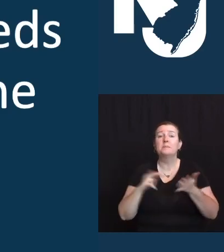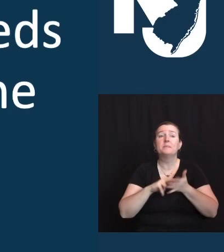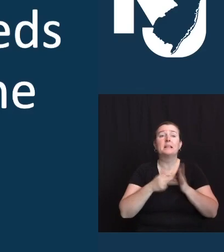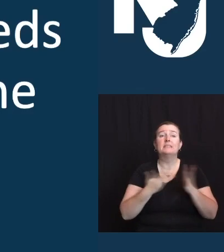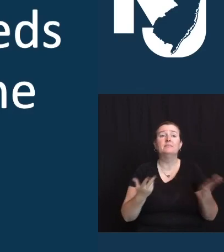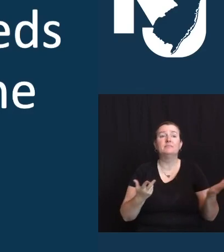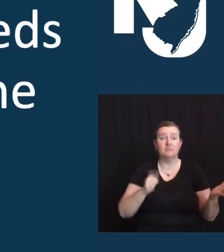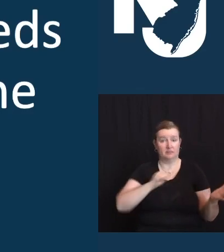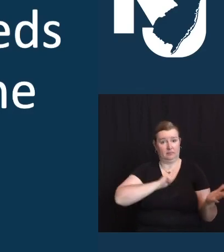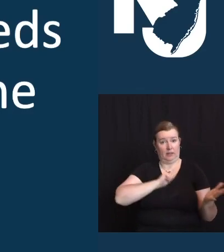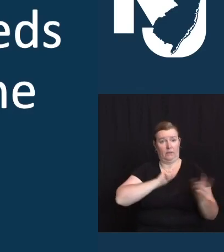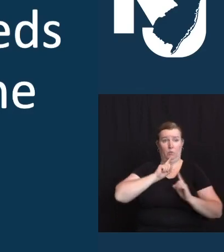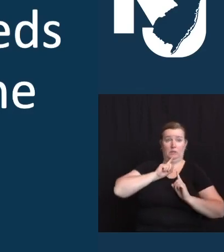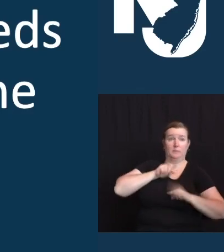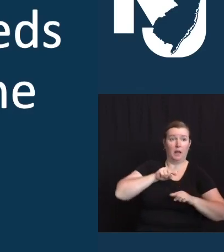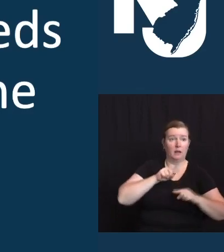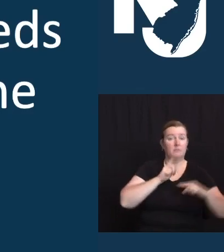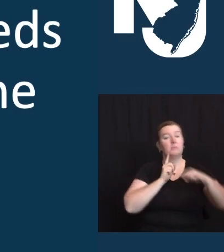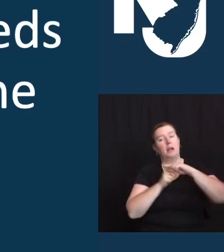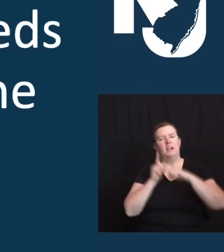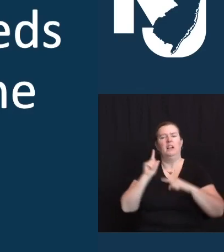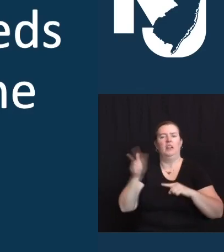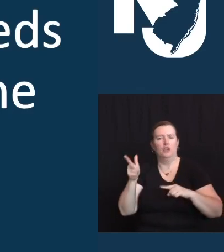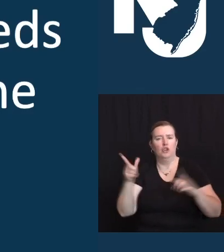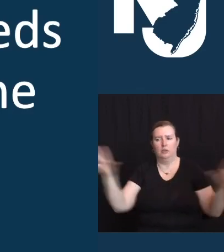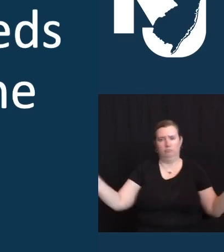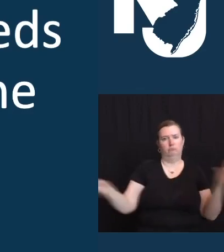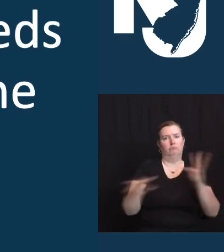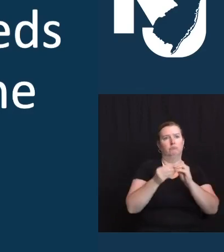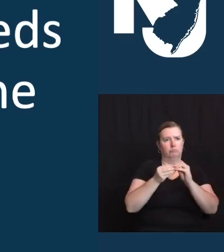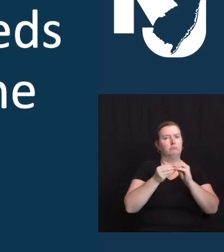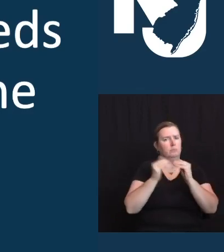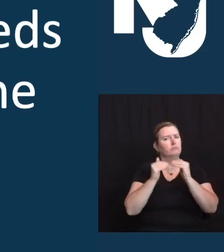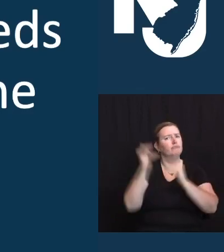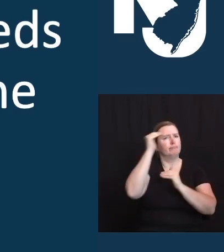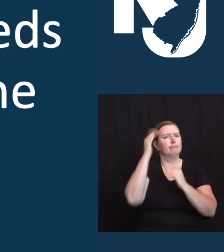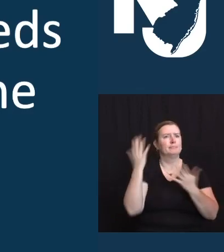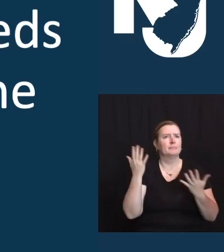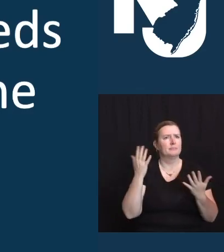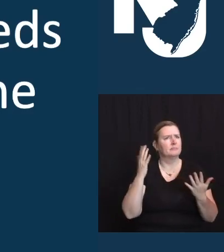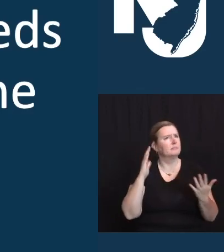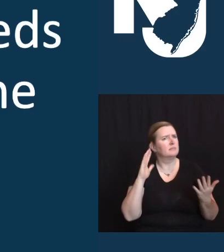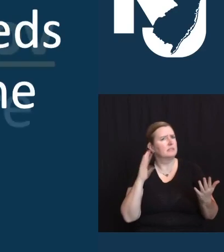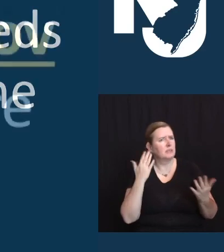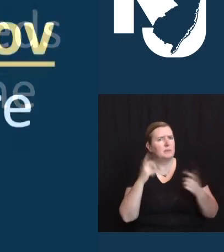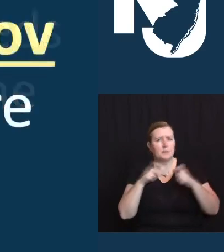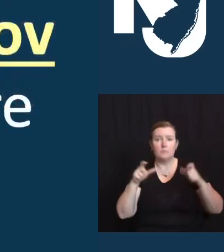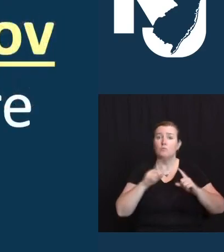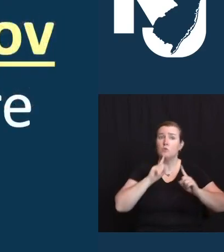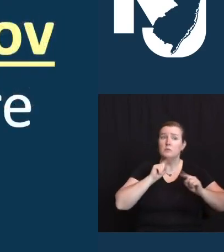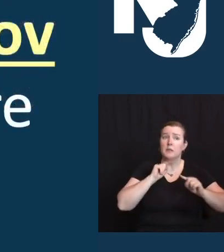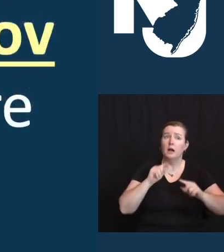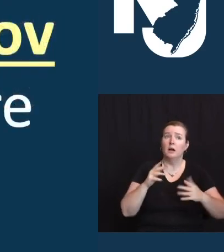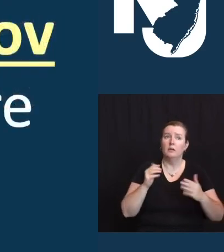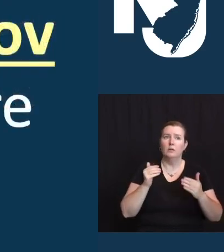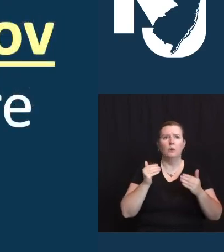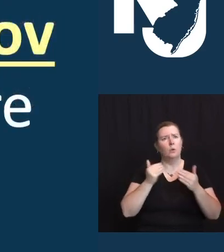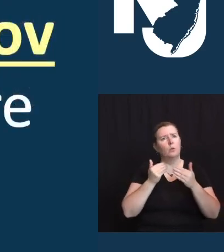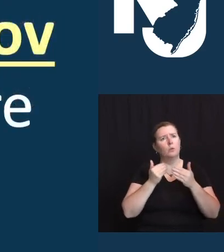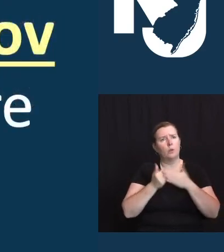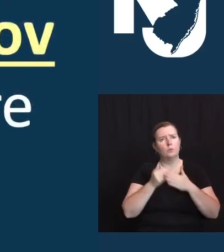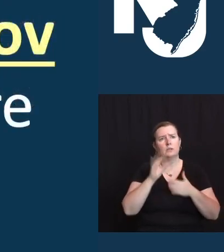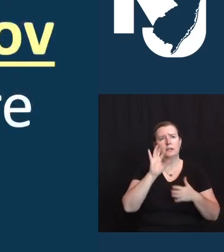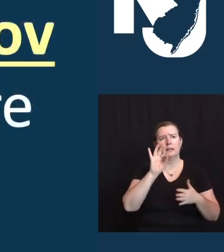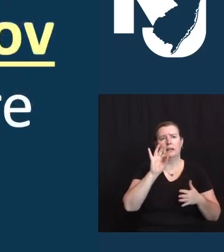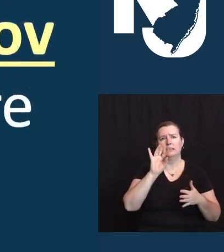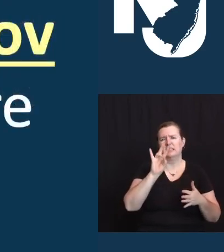the door-to-door reality, is now over 92%. There are still at least 15 days left to be counted,